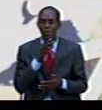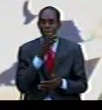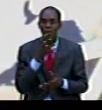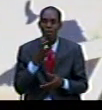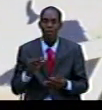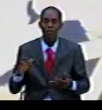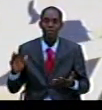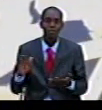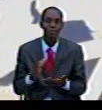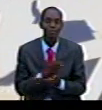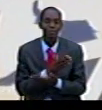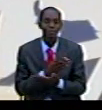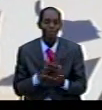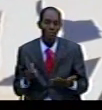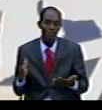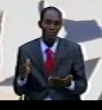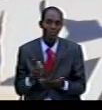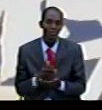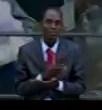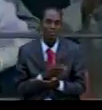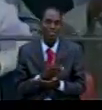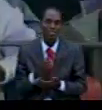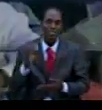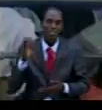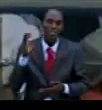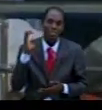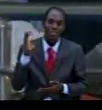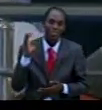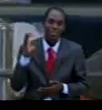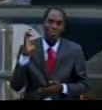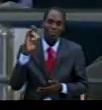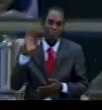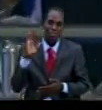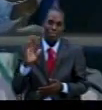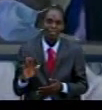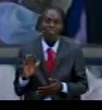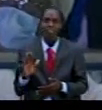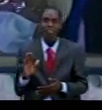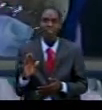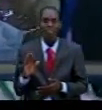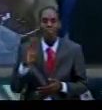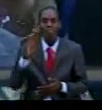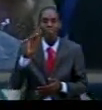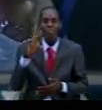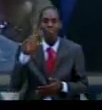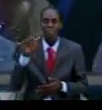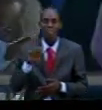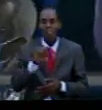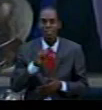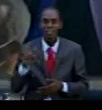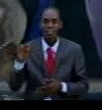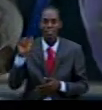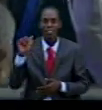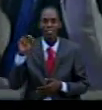in the ministry, Evangelist, Lady Evangelist Bola Are.